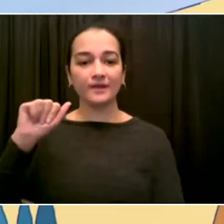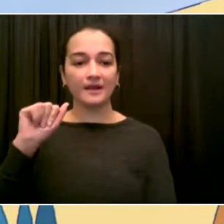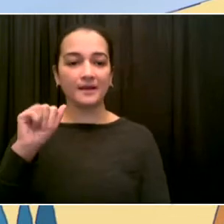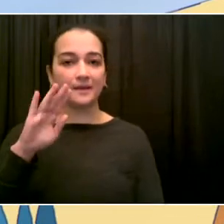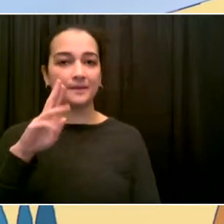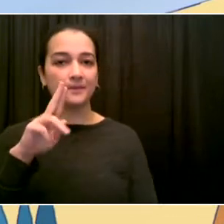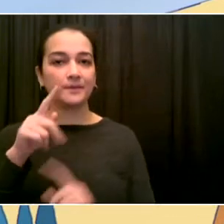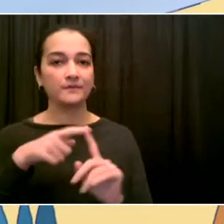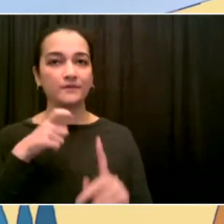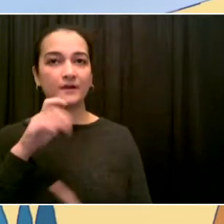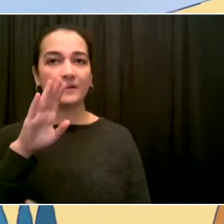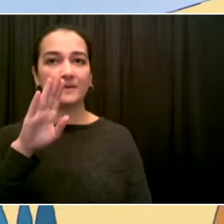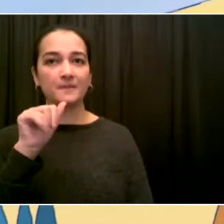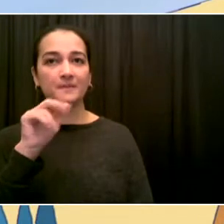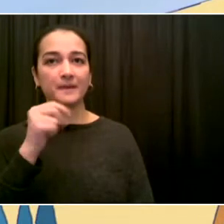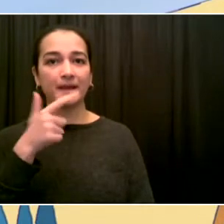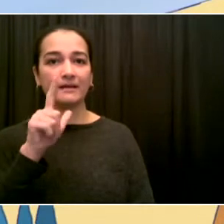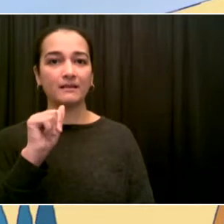Abu?